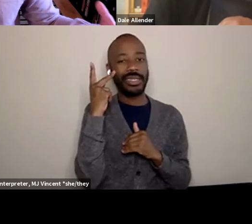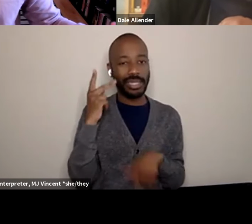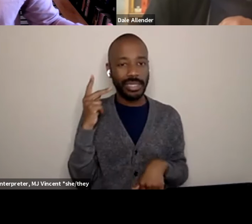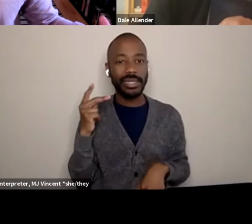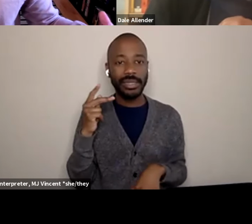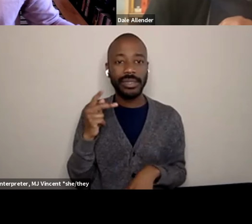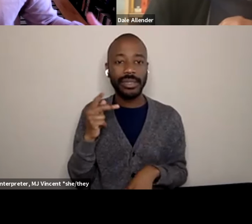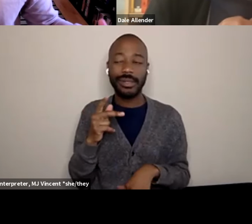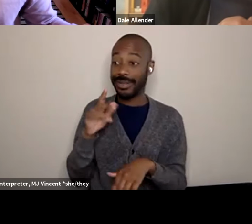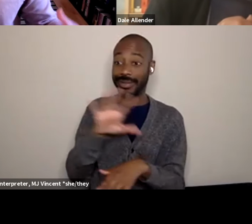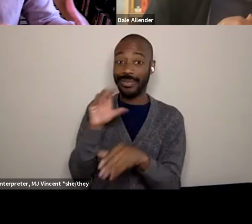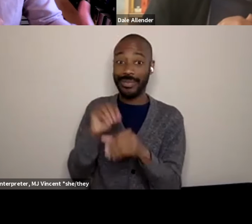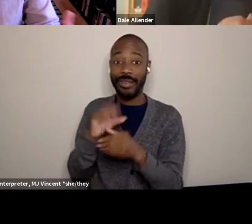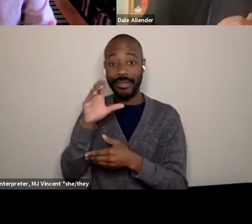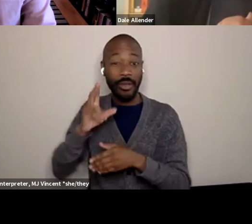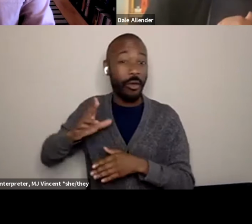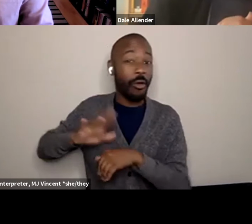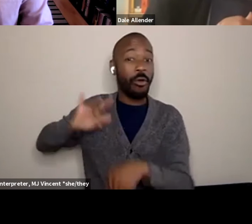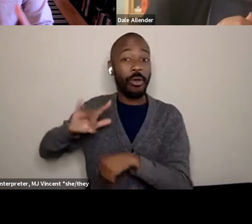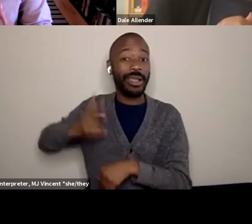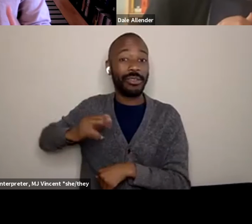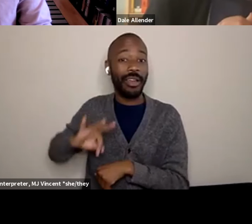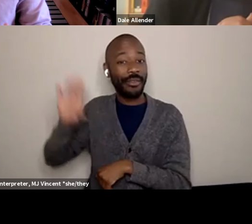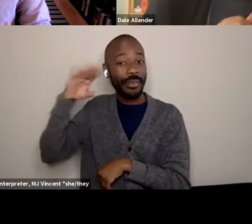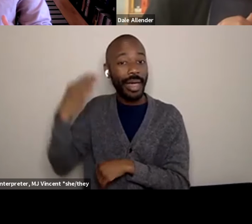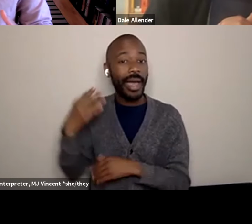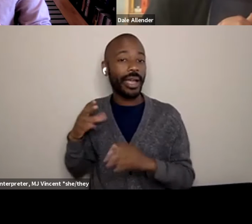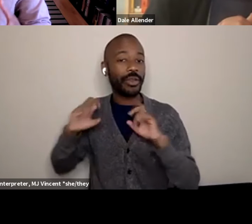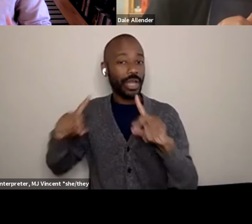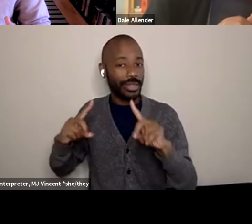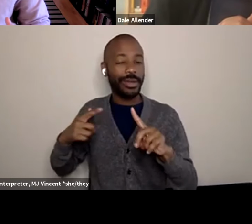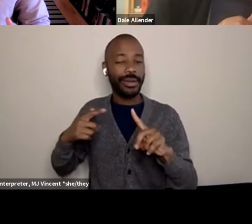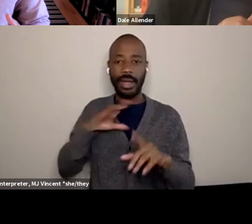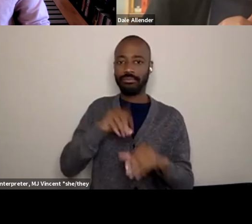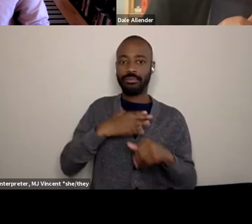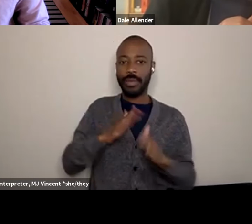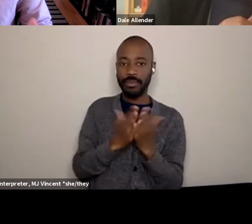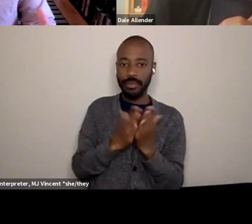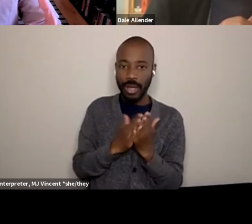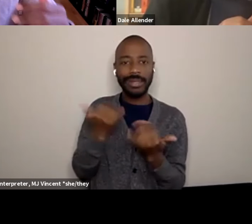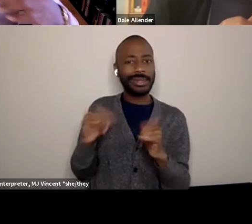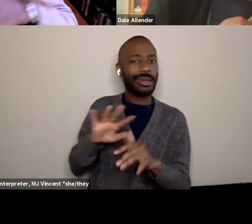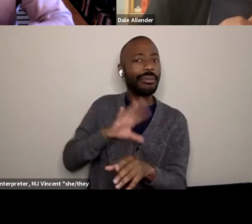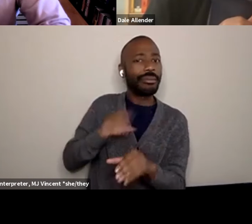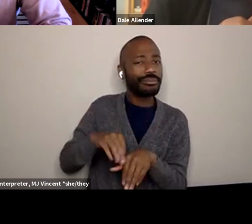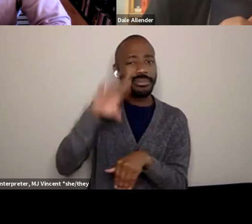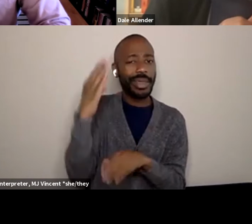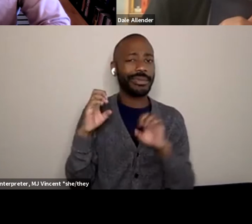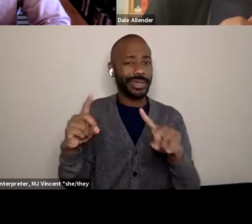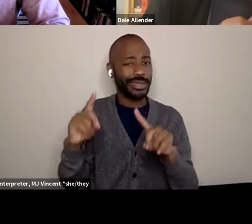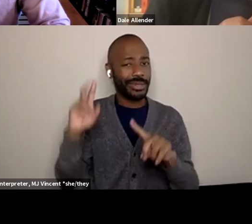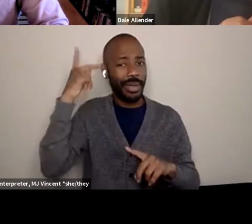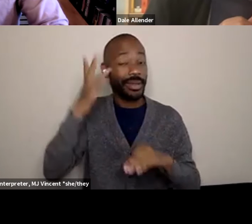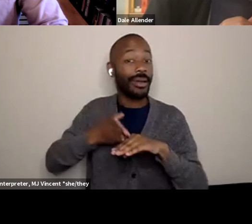of the early history of Black education. And as I'm arguing in the book, continue to be a part of Black educational politics